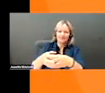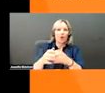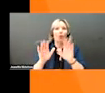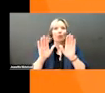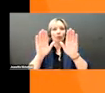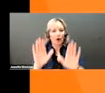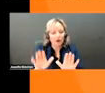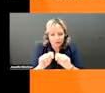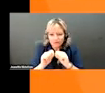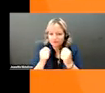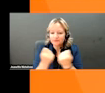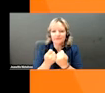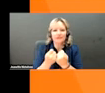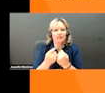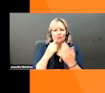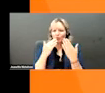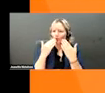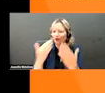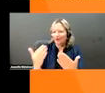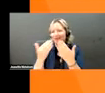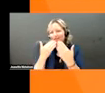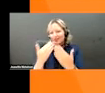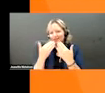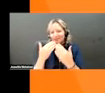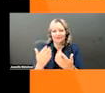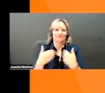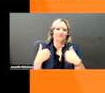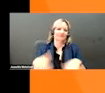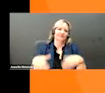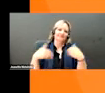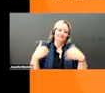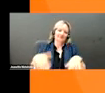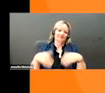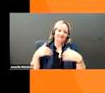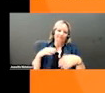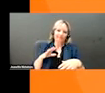I just am so grateful to be